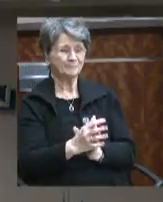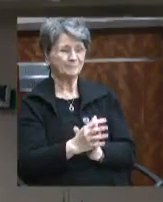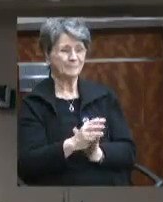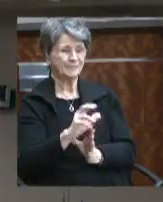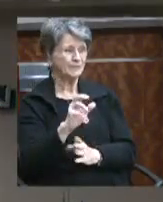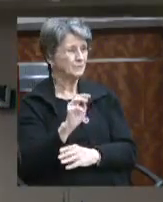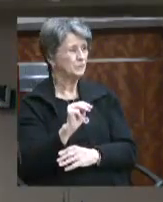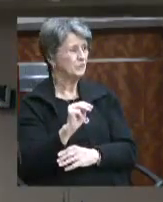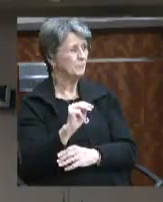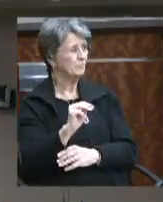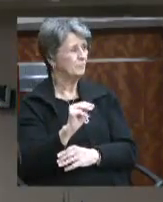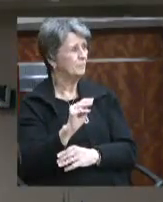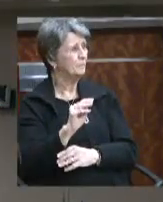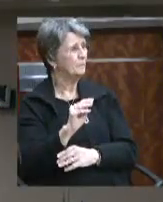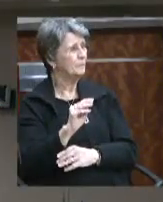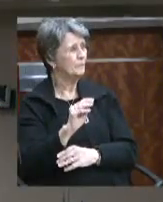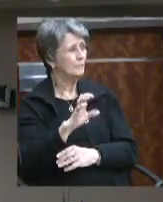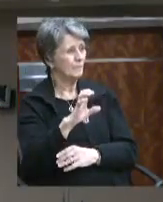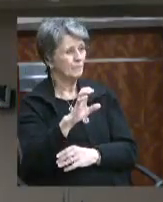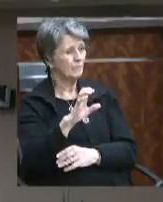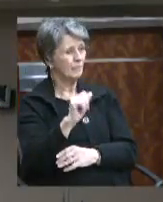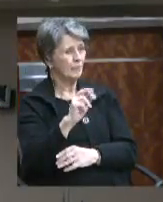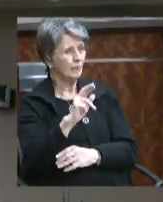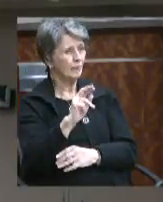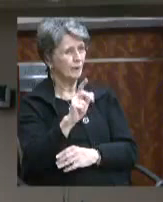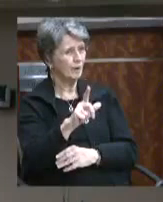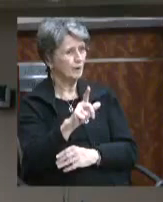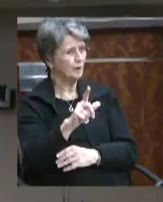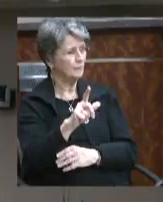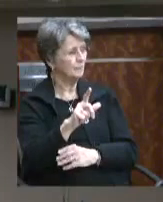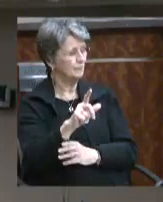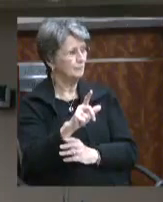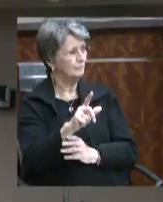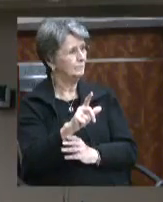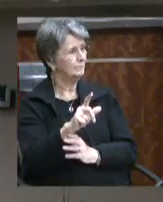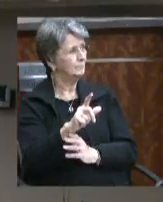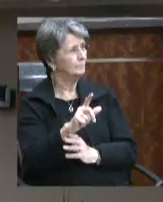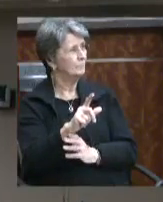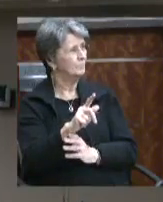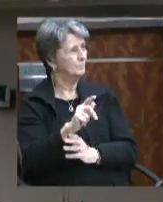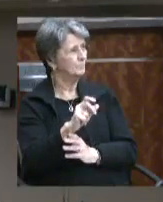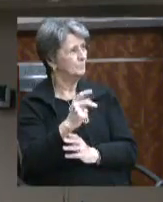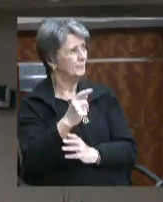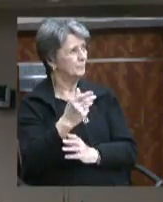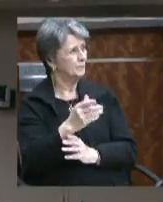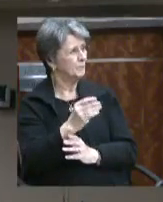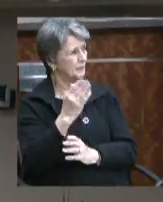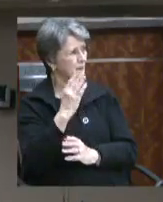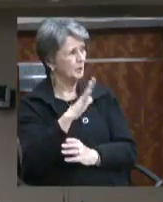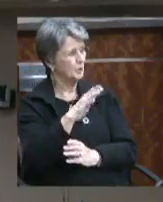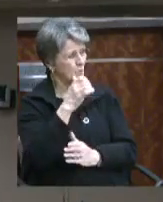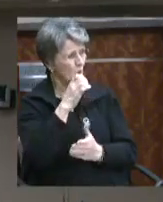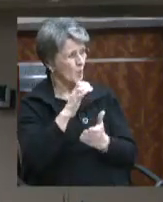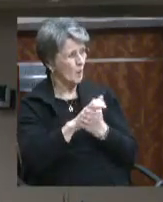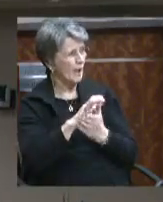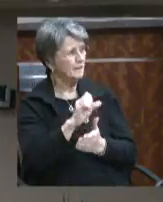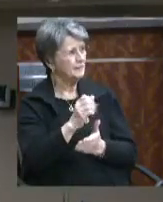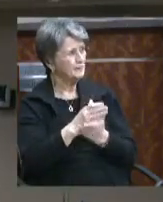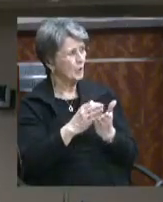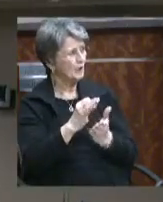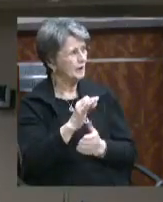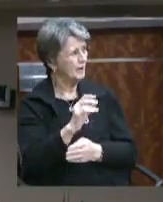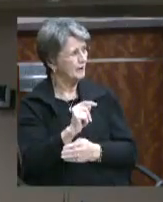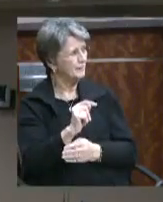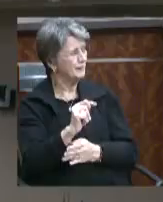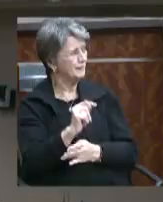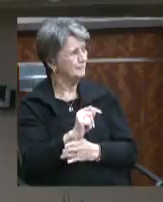Jim, Bernie, Carl, pin for you, and I know your wife's a part of this. And I could have you do